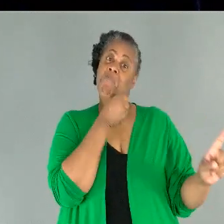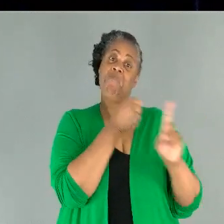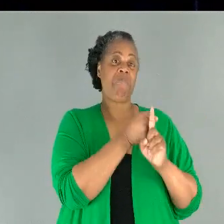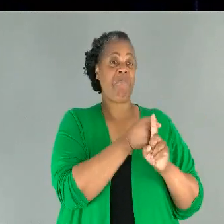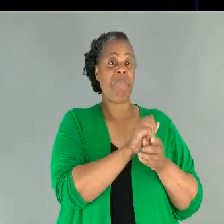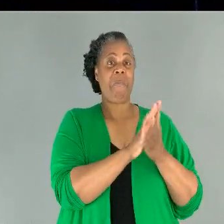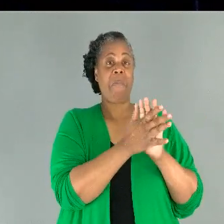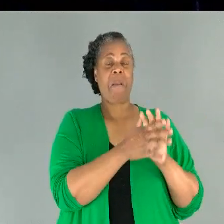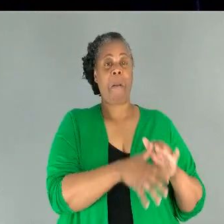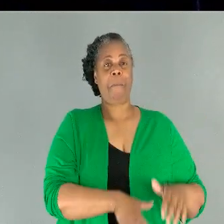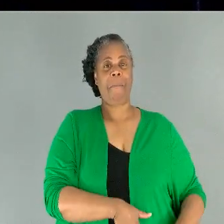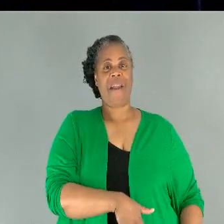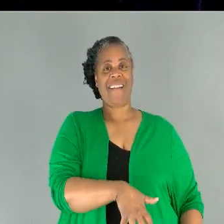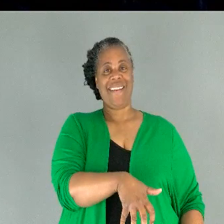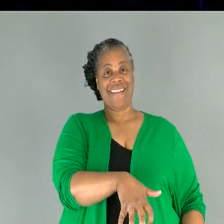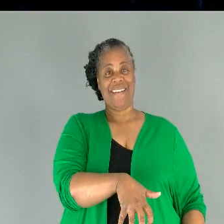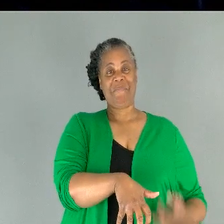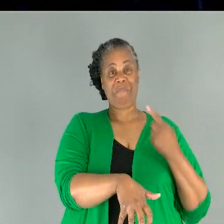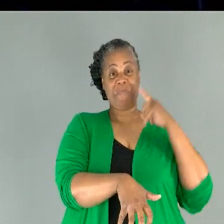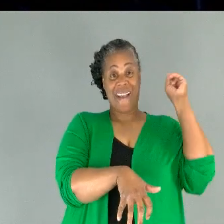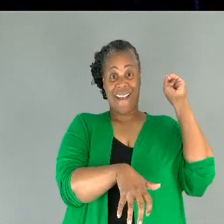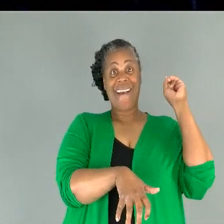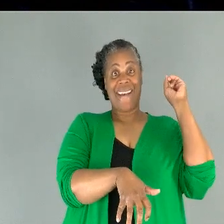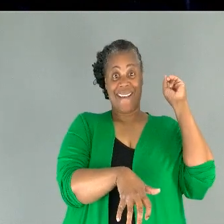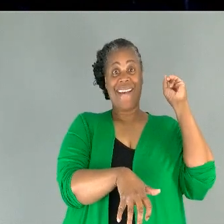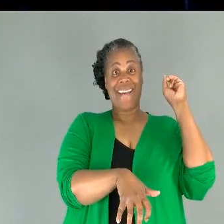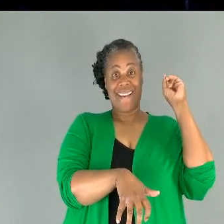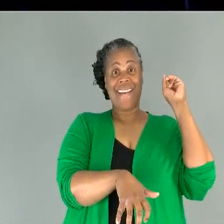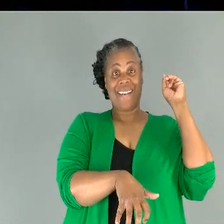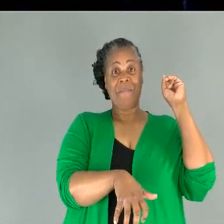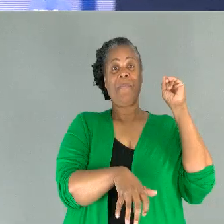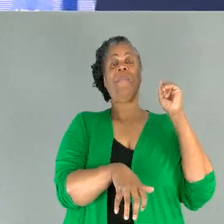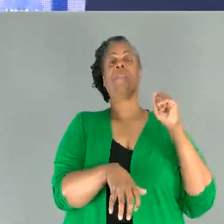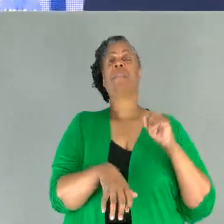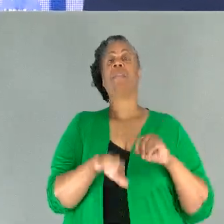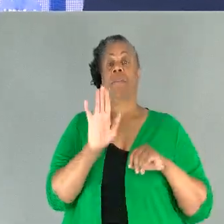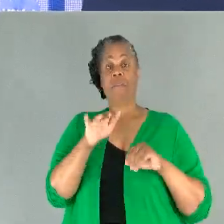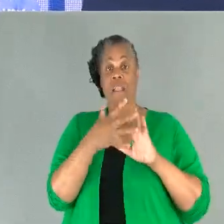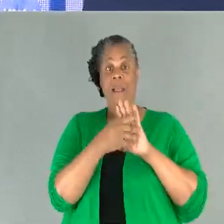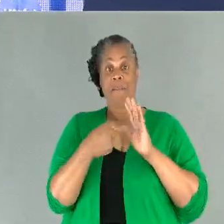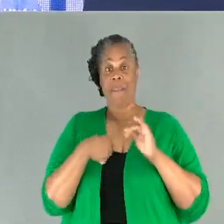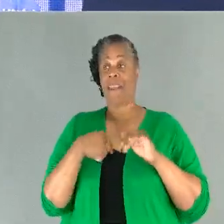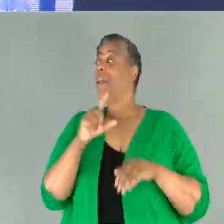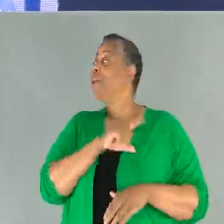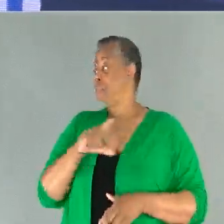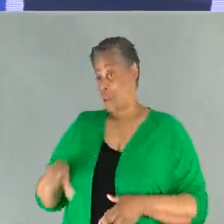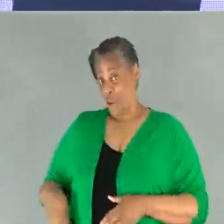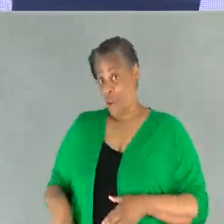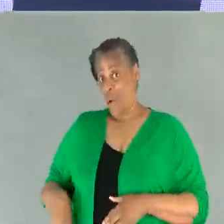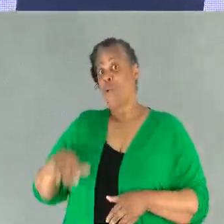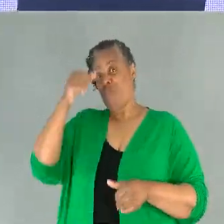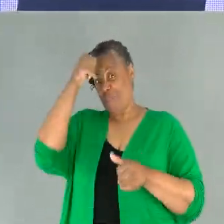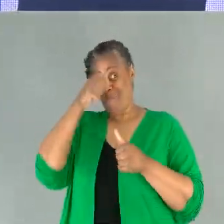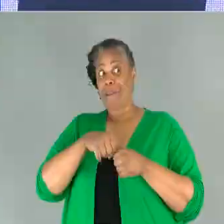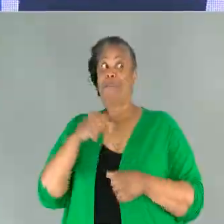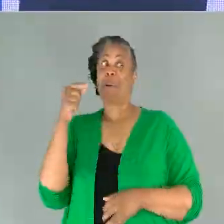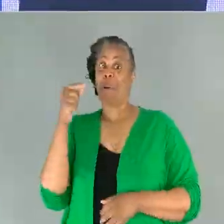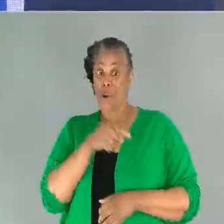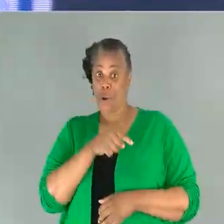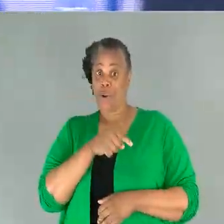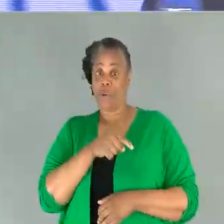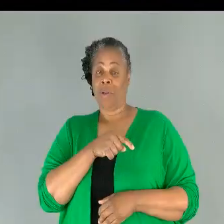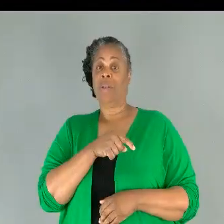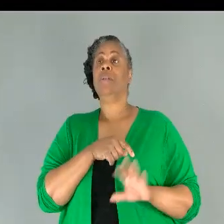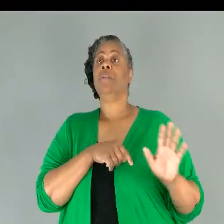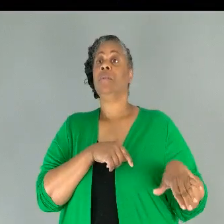Lord remembered her. Jesus. Someone say, and the Lord remembered her. Can